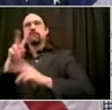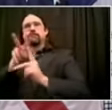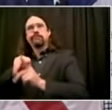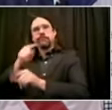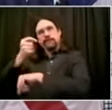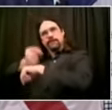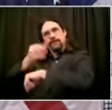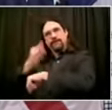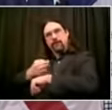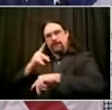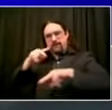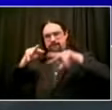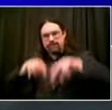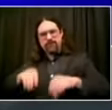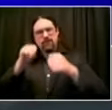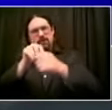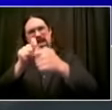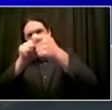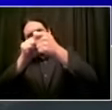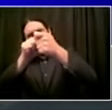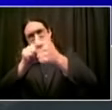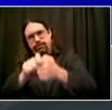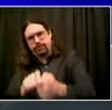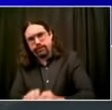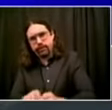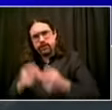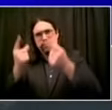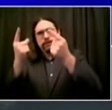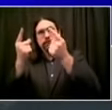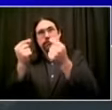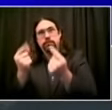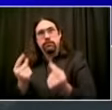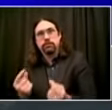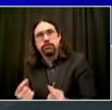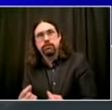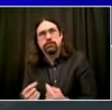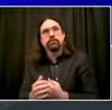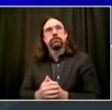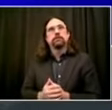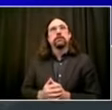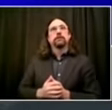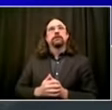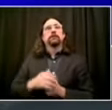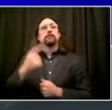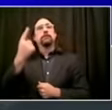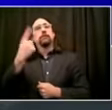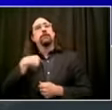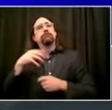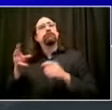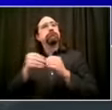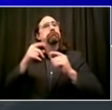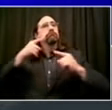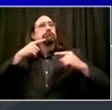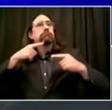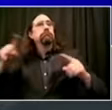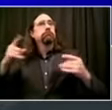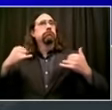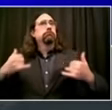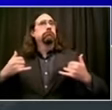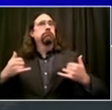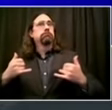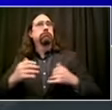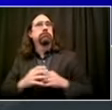can announce today is in the area of street vendor enforcement. Street vendor enforcement should no longer be the responsibility of the